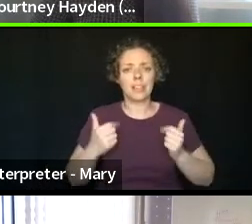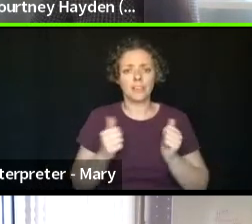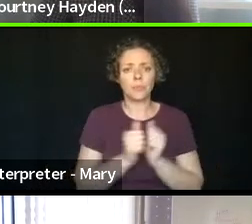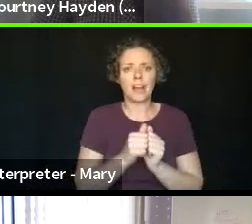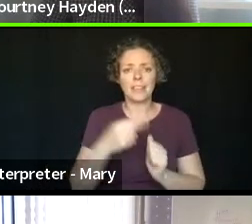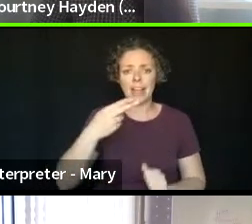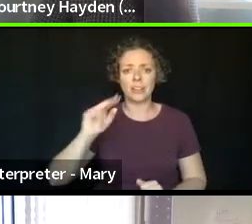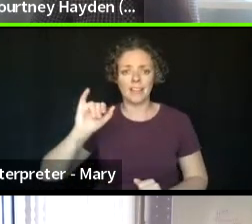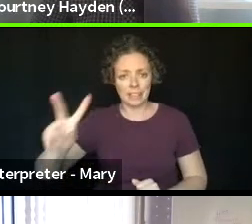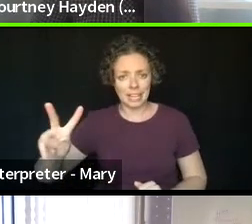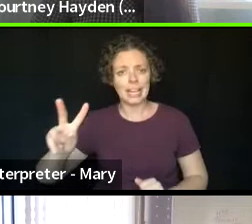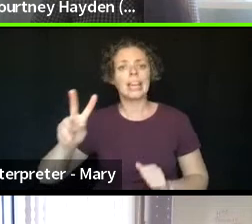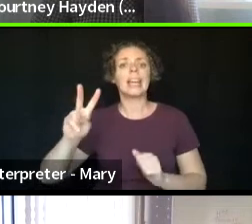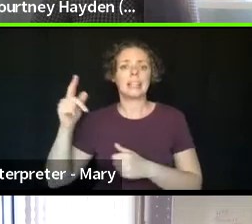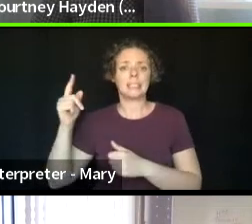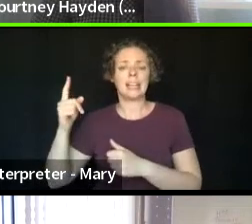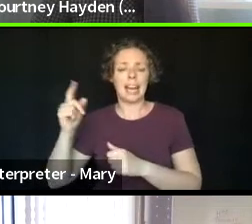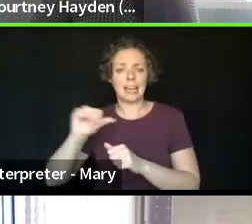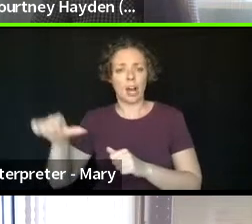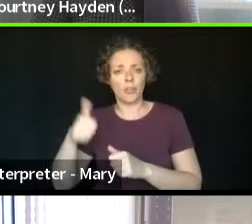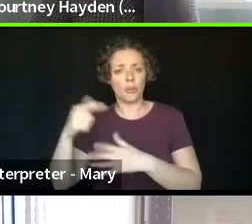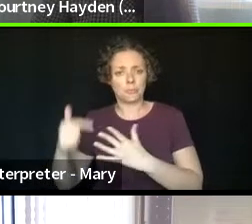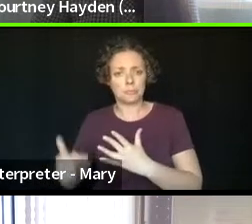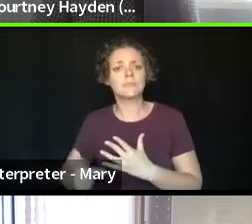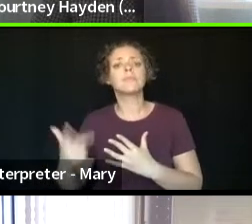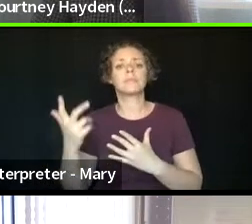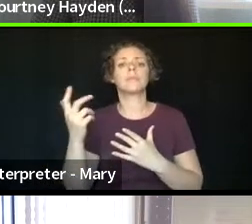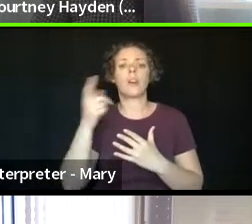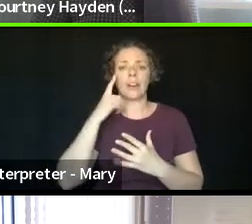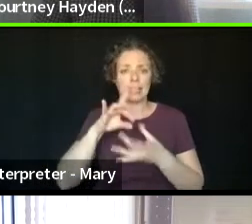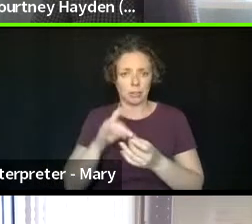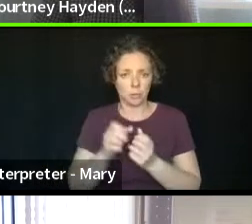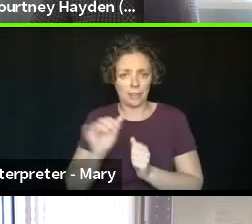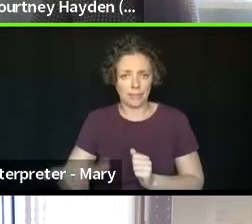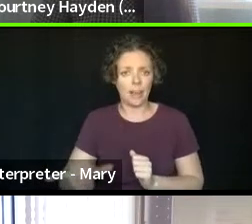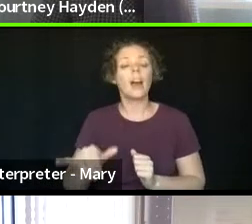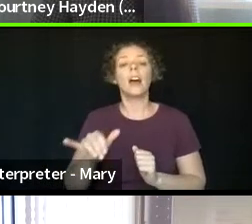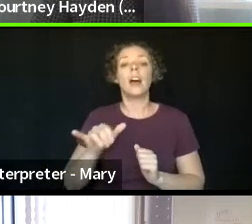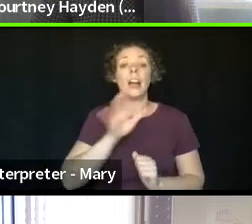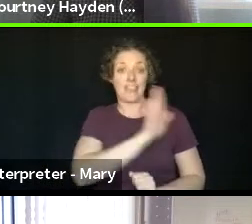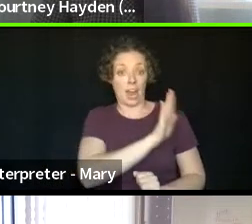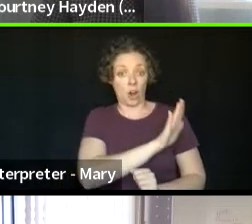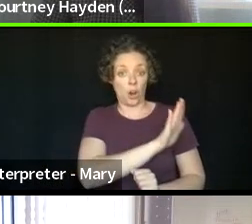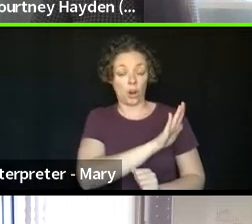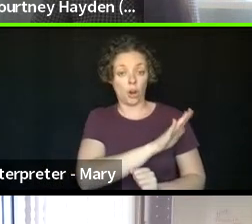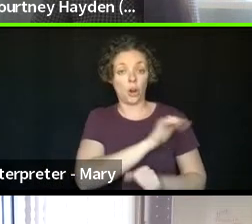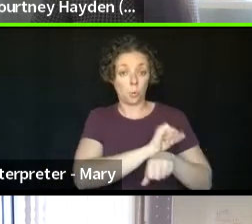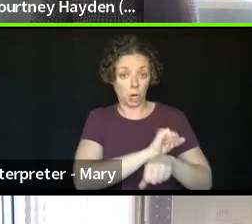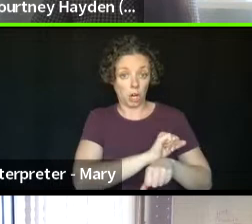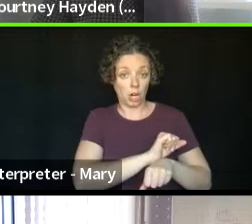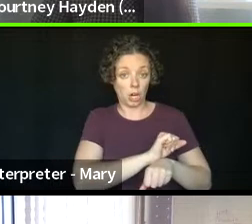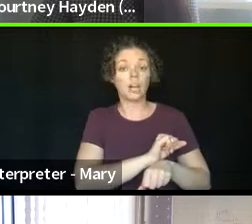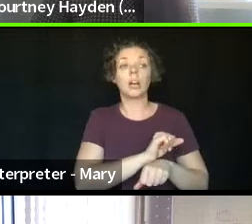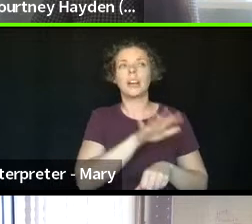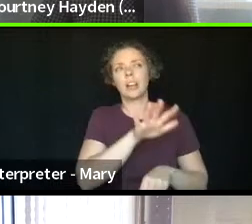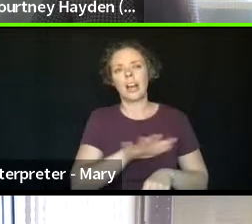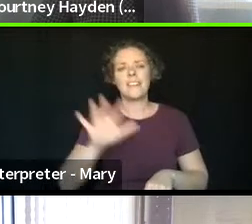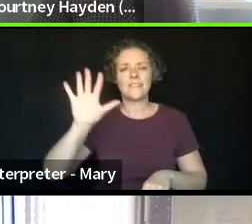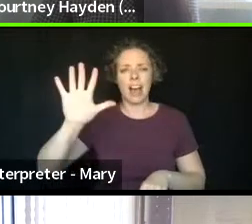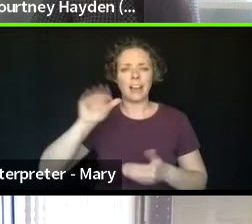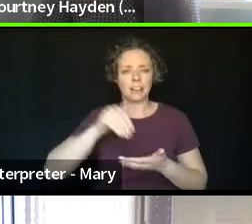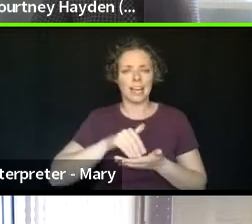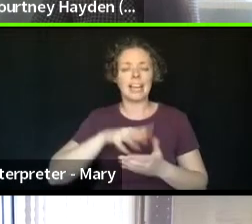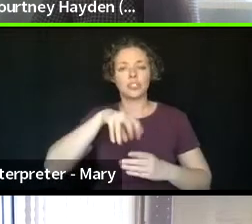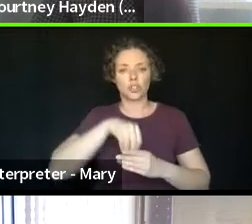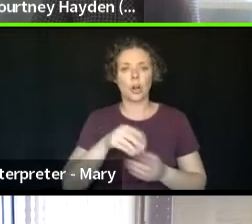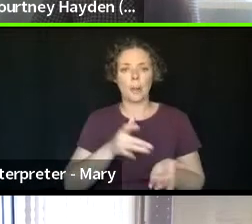care, hepatitis, and overall internal medicine. Their practice is of 5,000 internal medicine